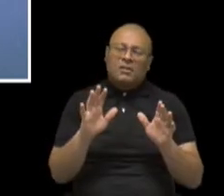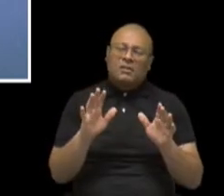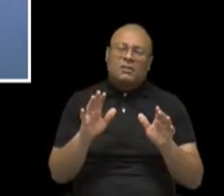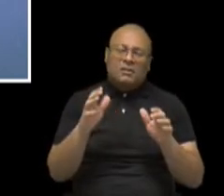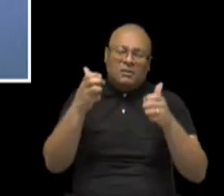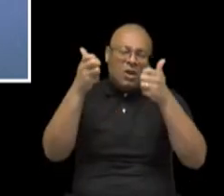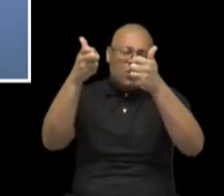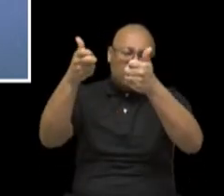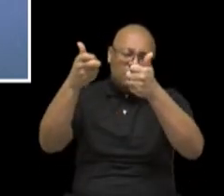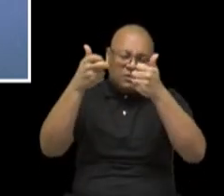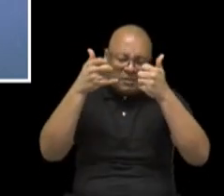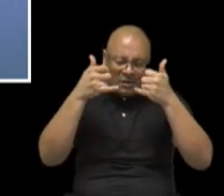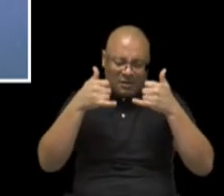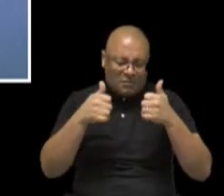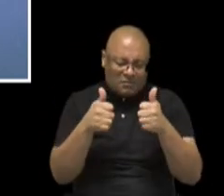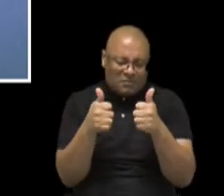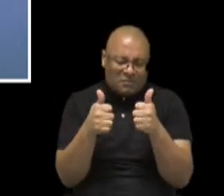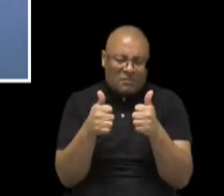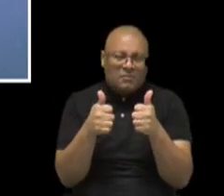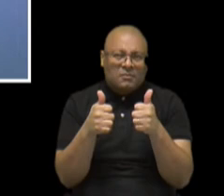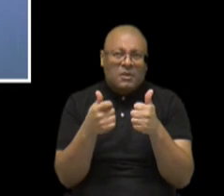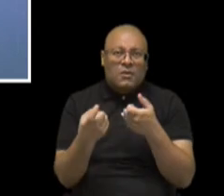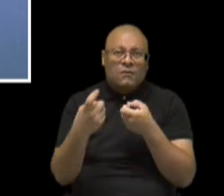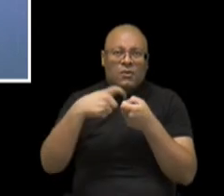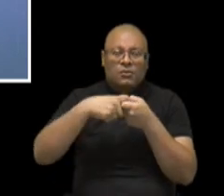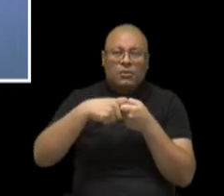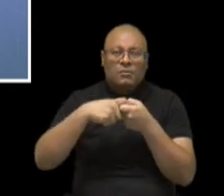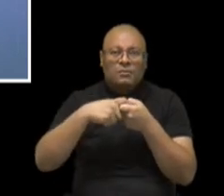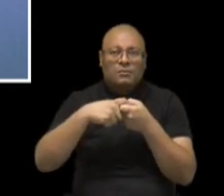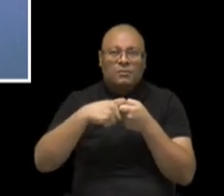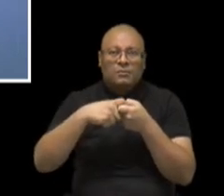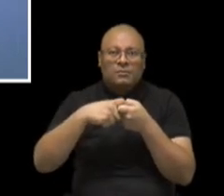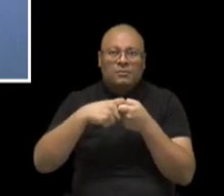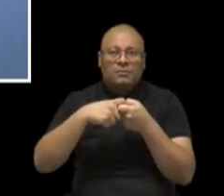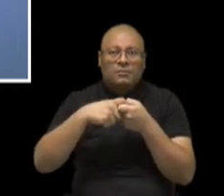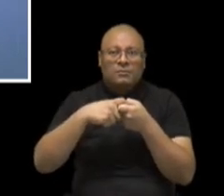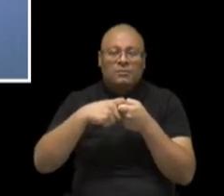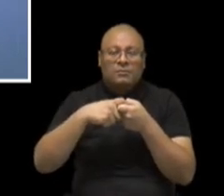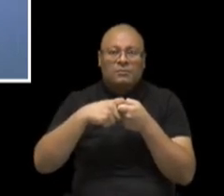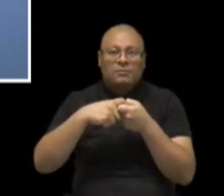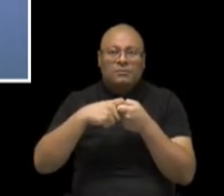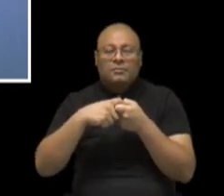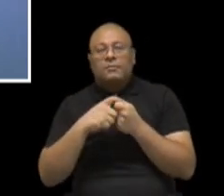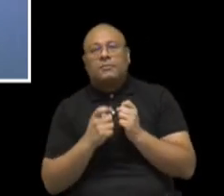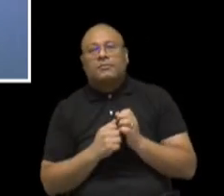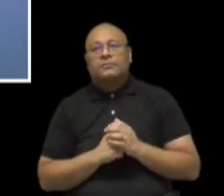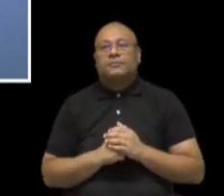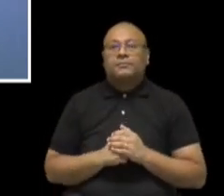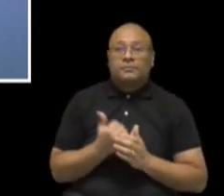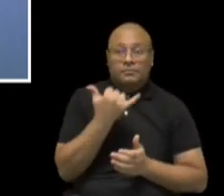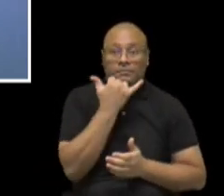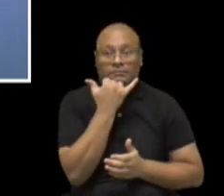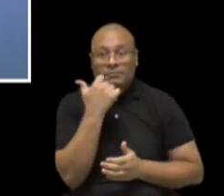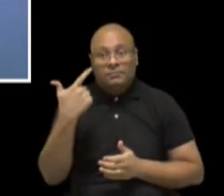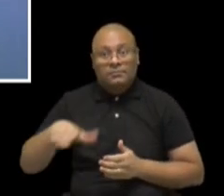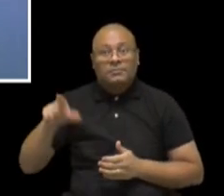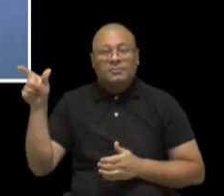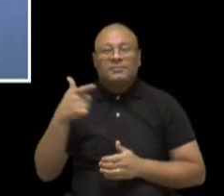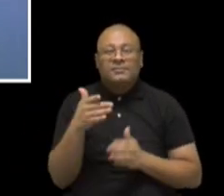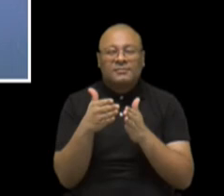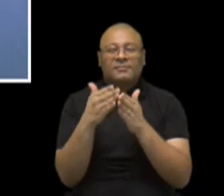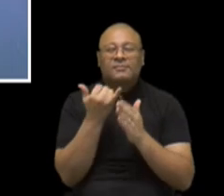the way to Mars until... Okay, now I'm here. Yes. Are you here? Okay. Sorry. Okay. Can you see